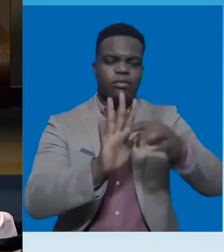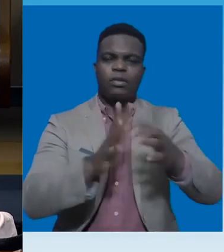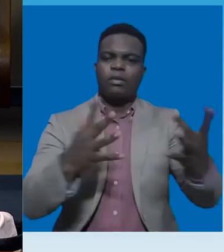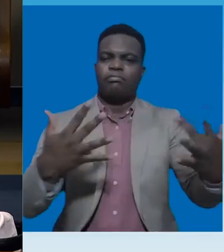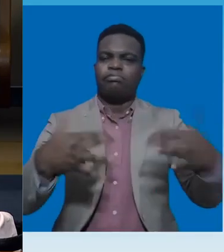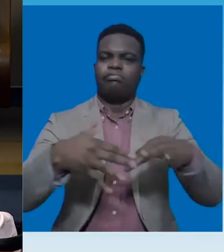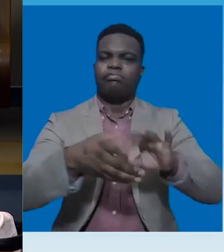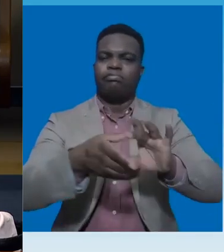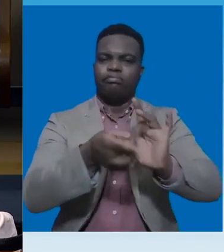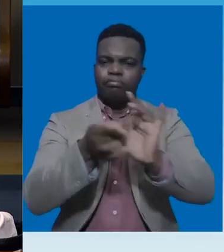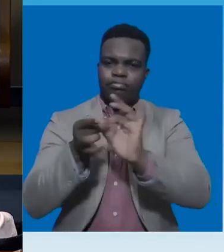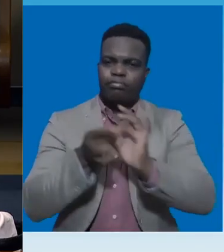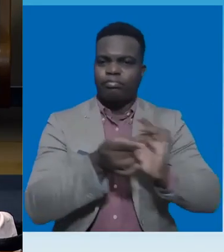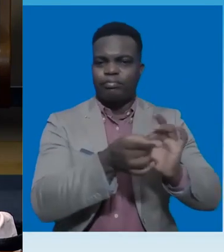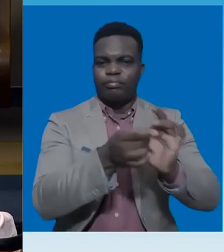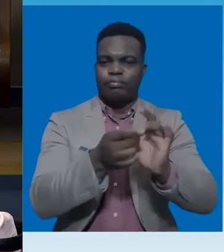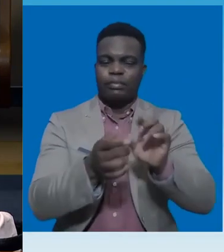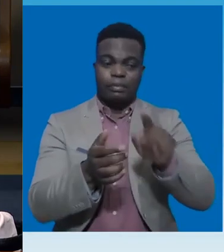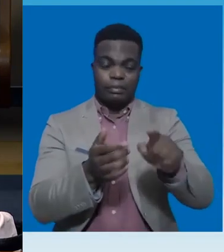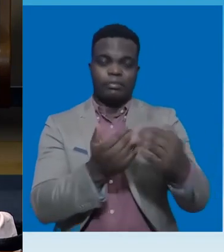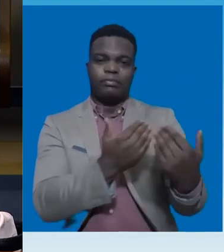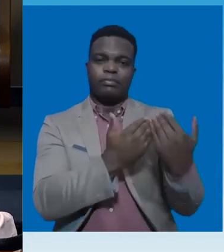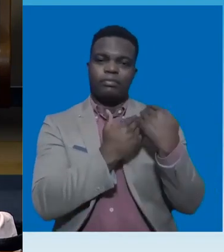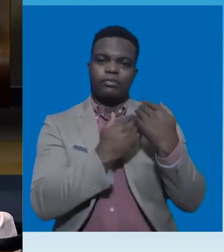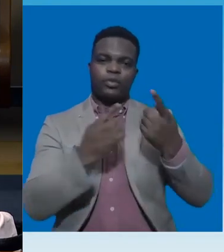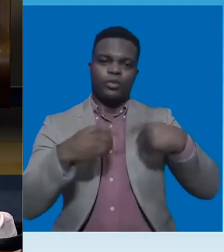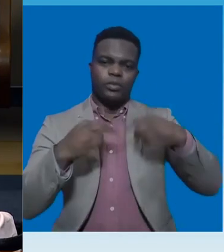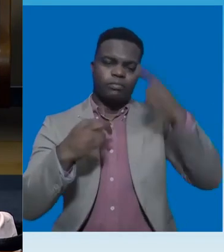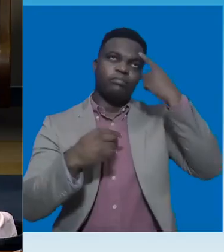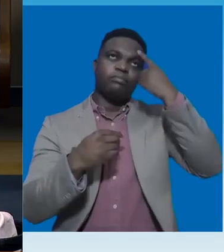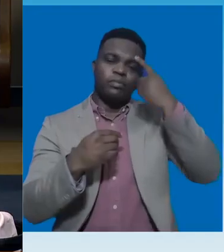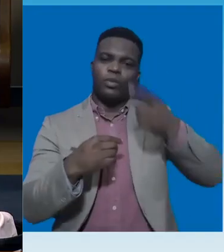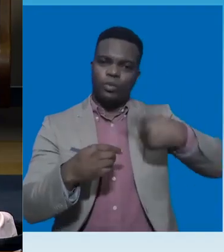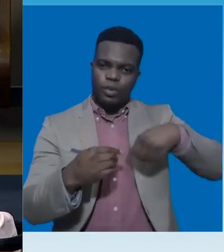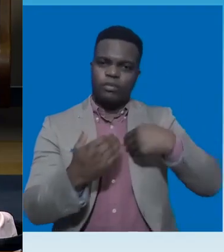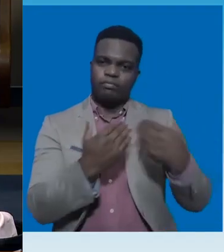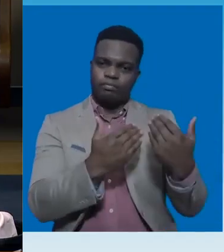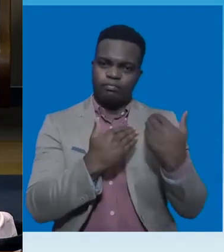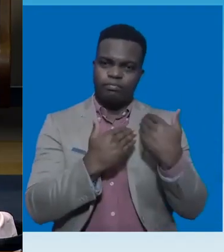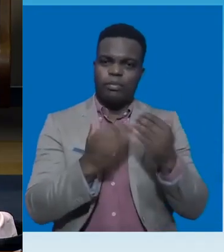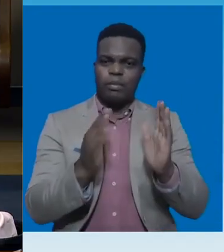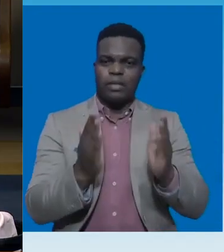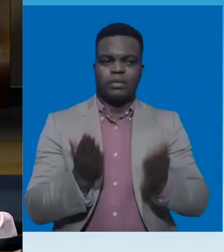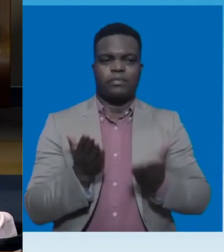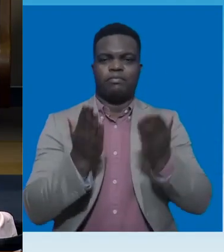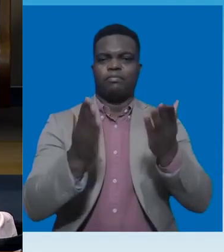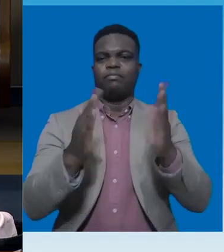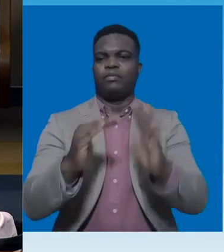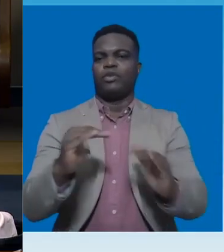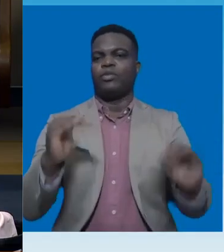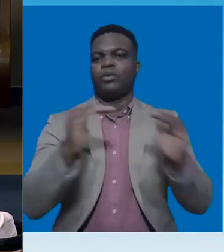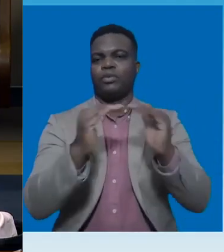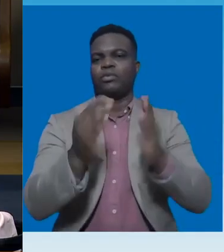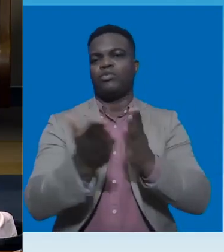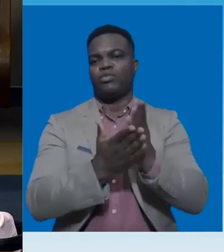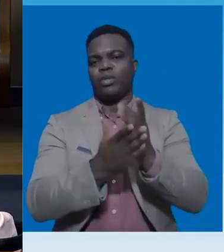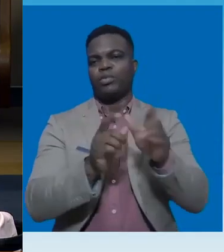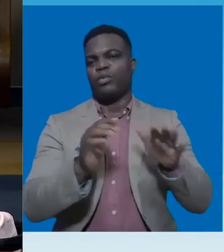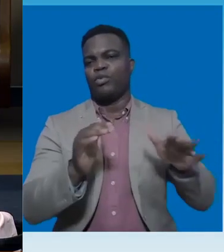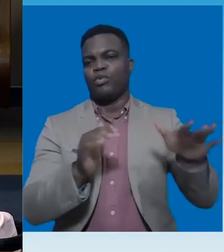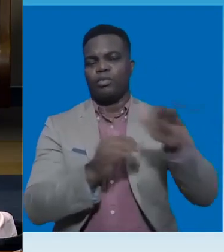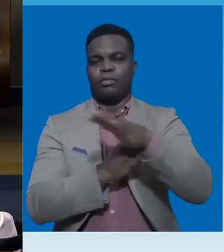to dignity, equality, and human rights to all. UNDIS 2.0 offers us